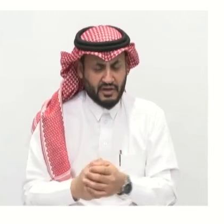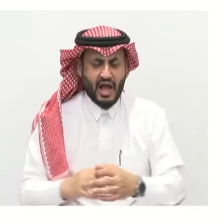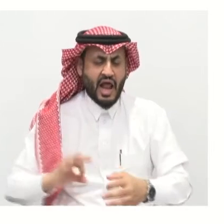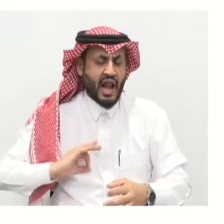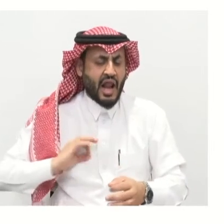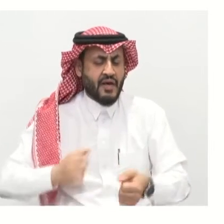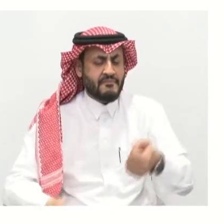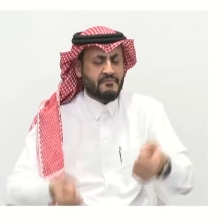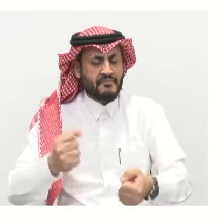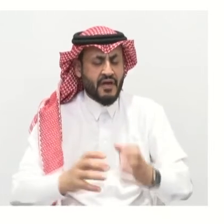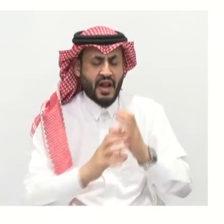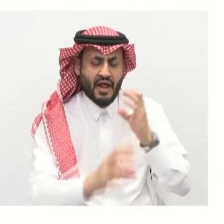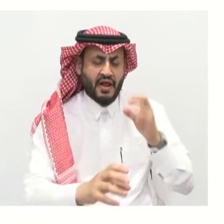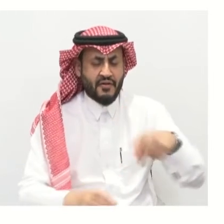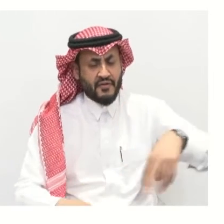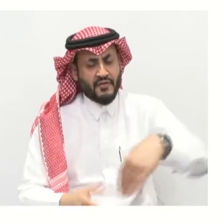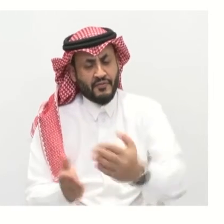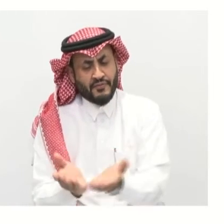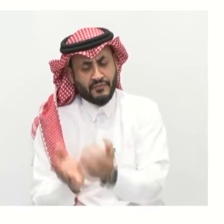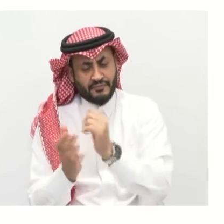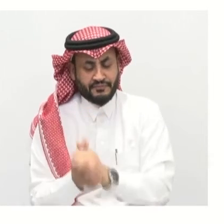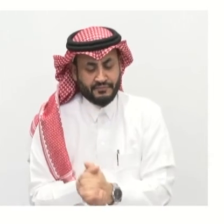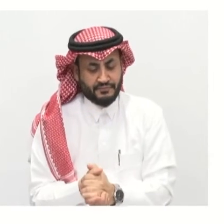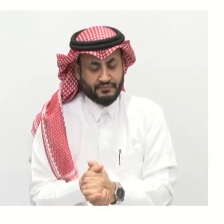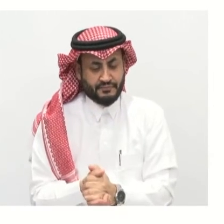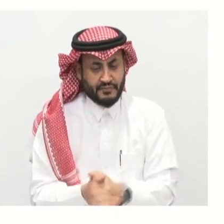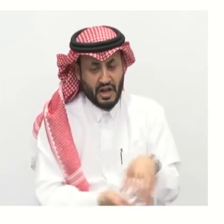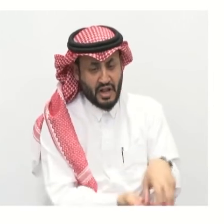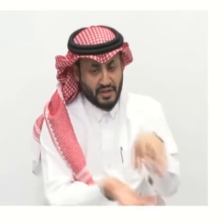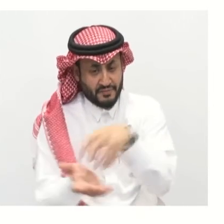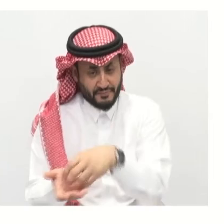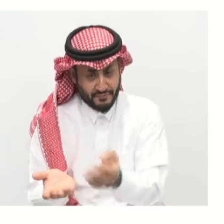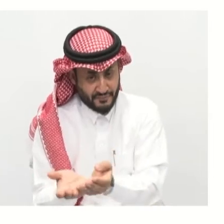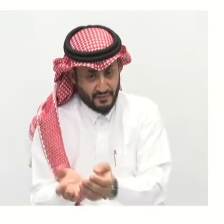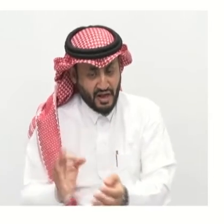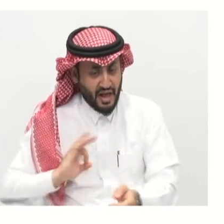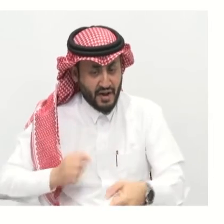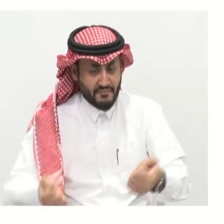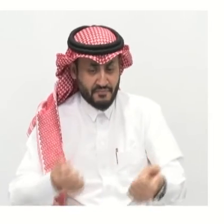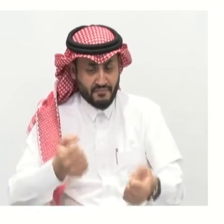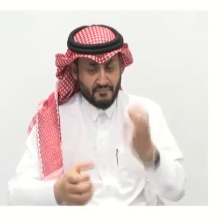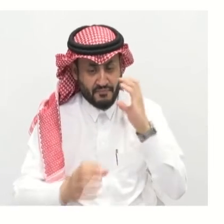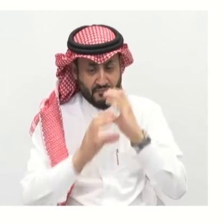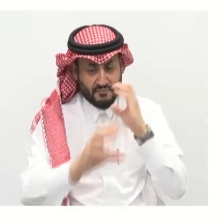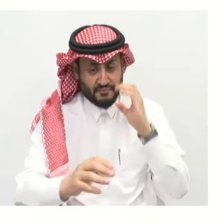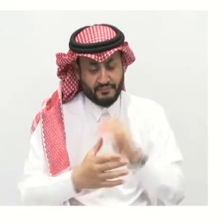favorite way to go to school. So, riding, TH, this van is my